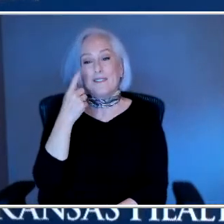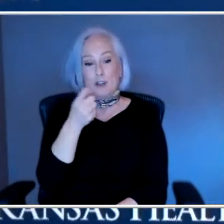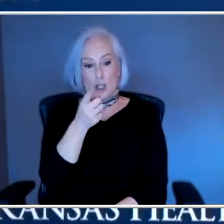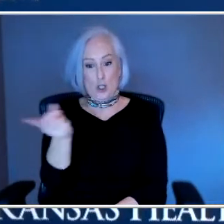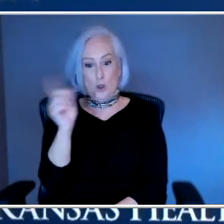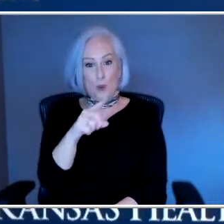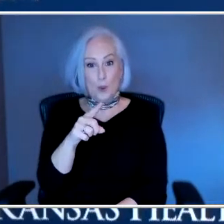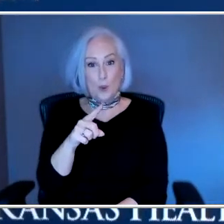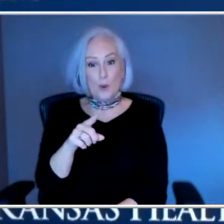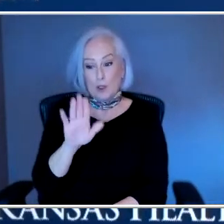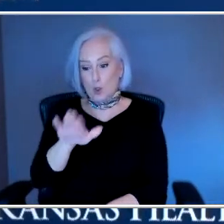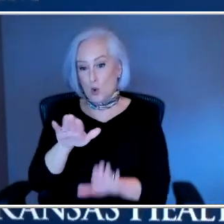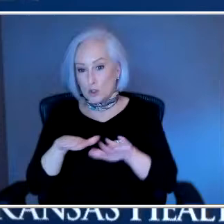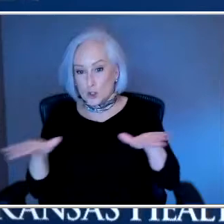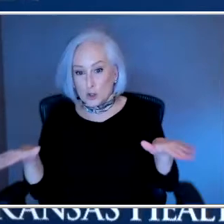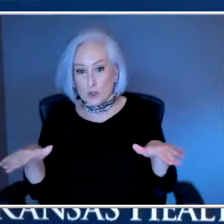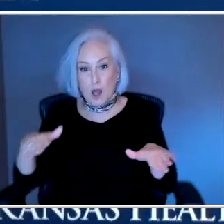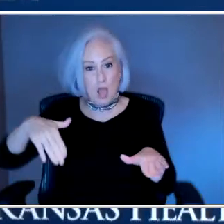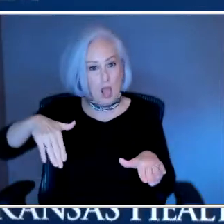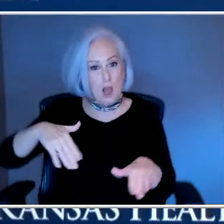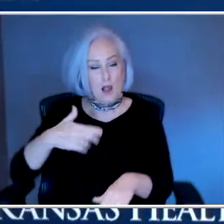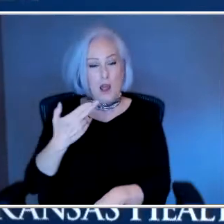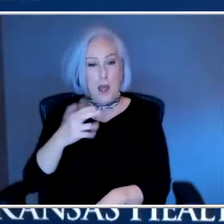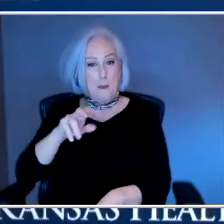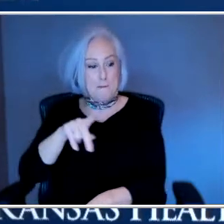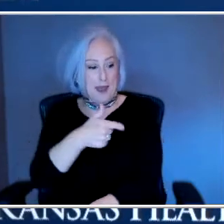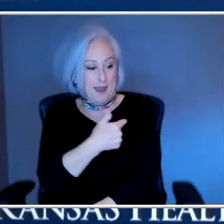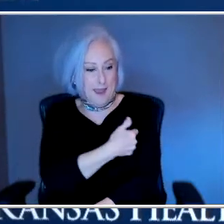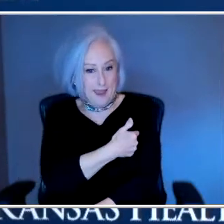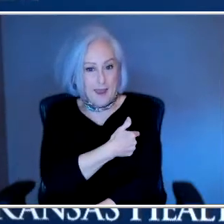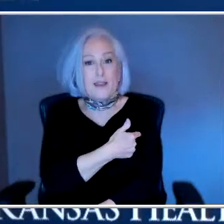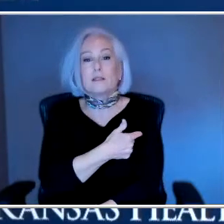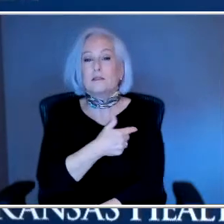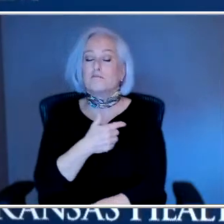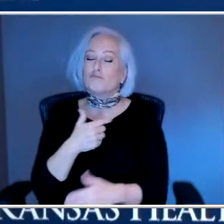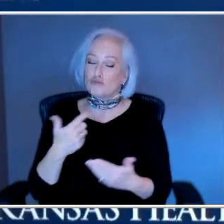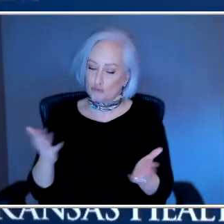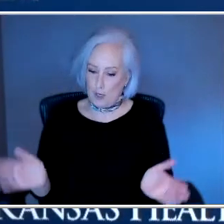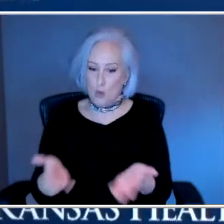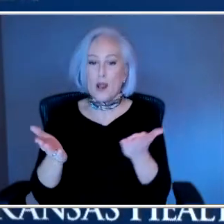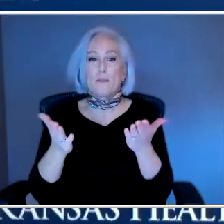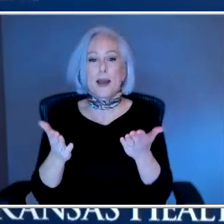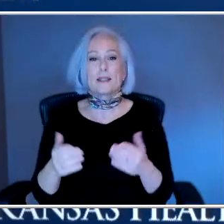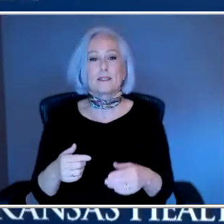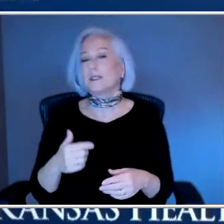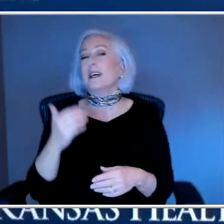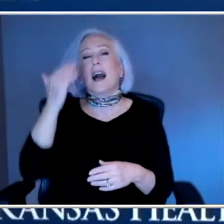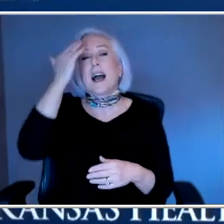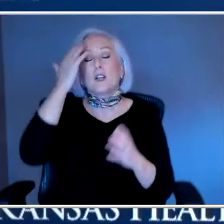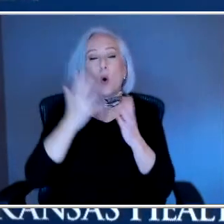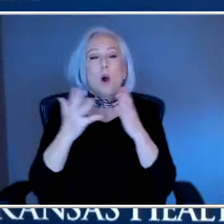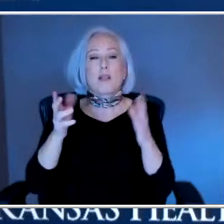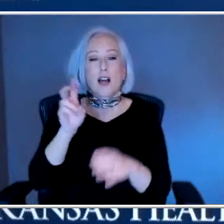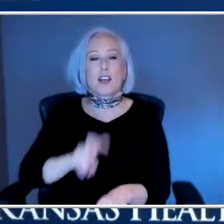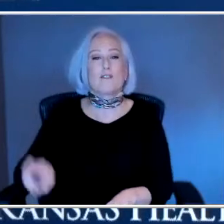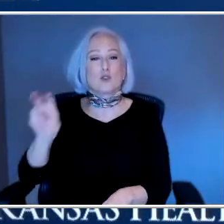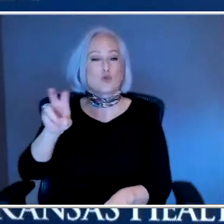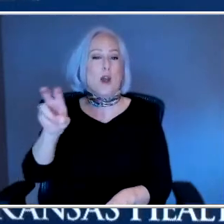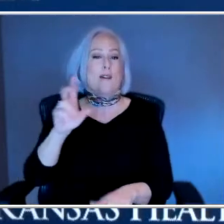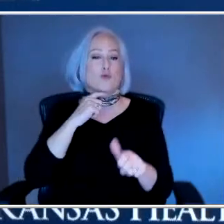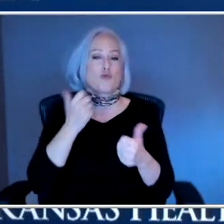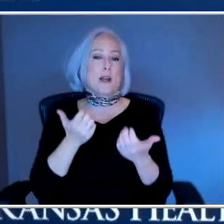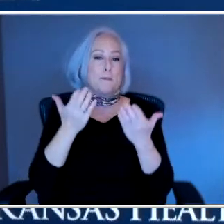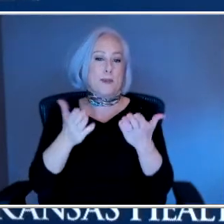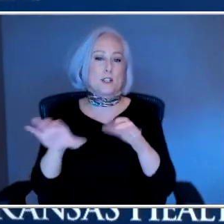A, certainly recommend to go get it, especially if you're traveling. I know there's a lot of travel recommendations if you're going to certain countries to be vaccinated